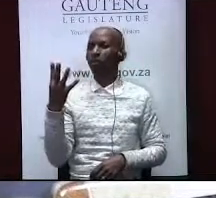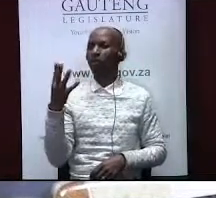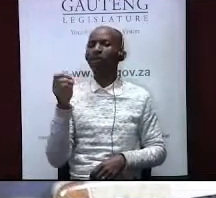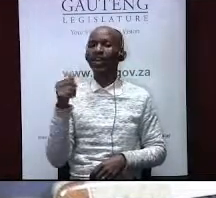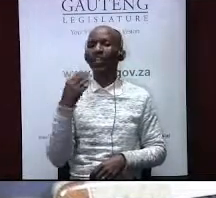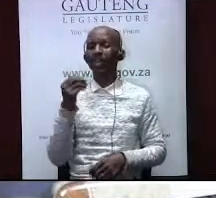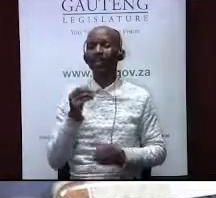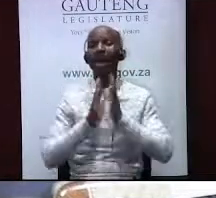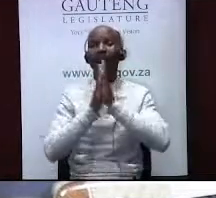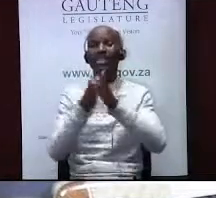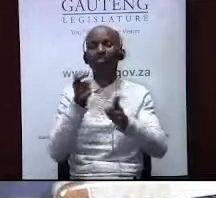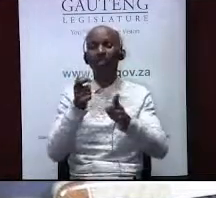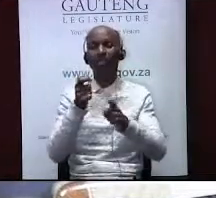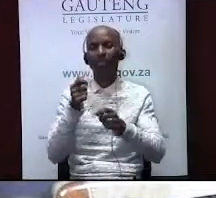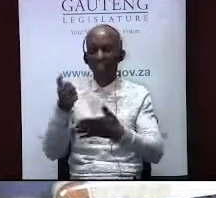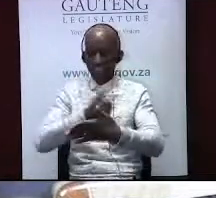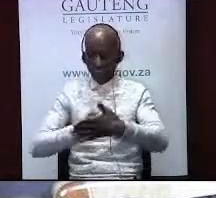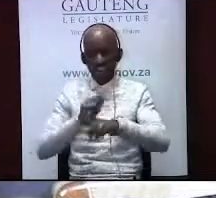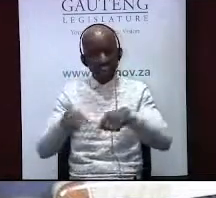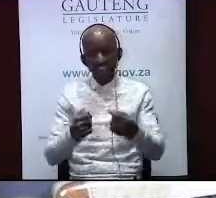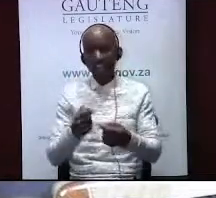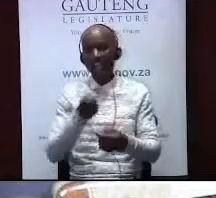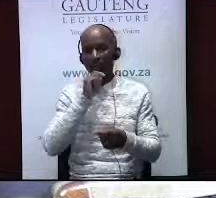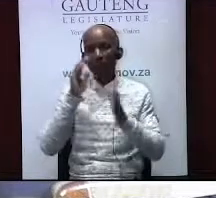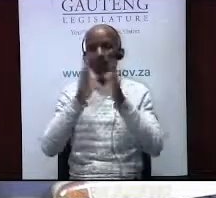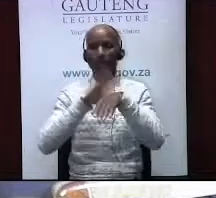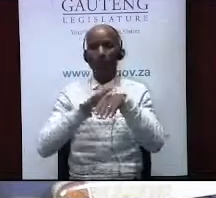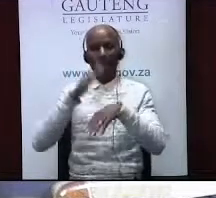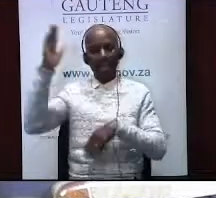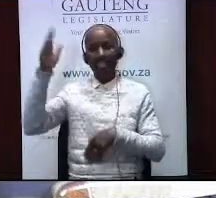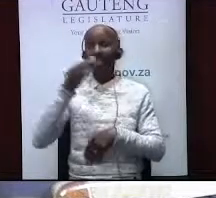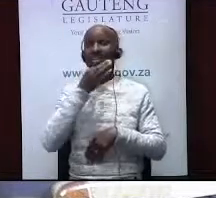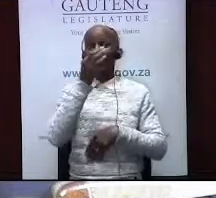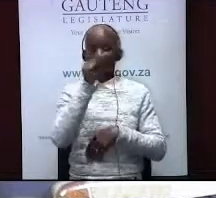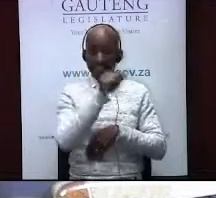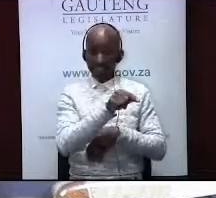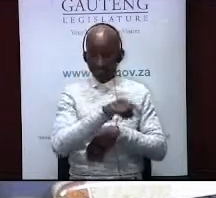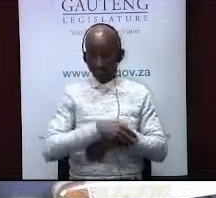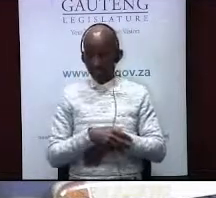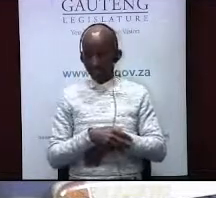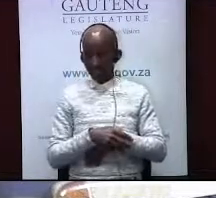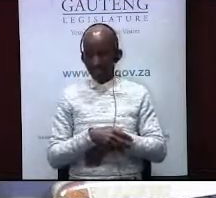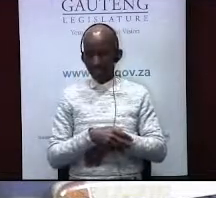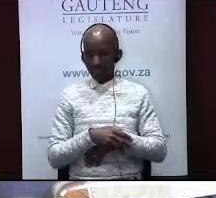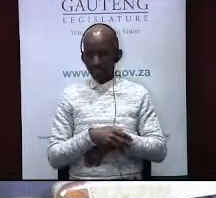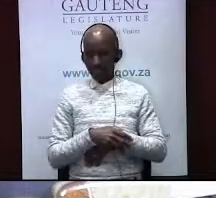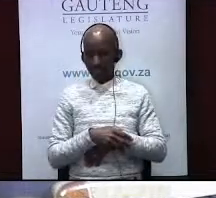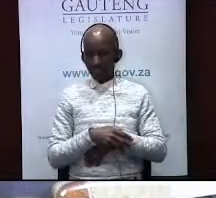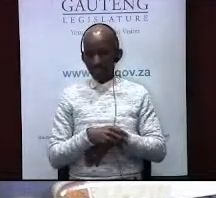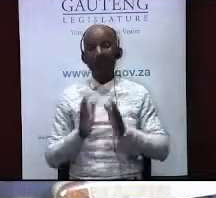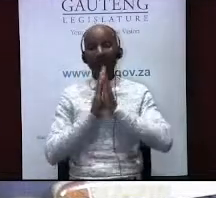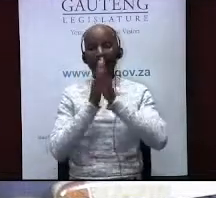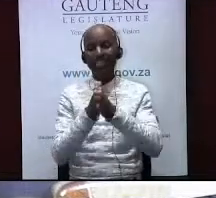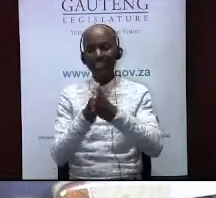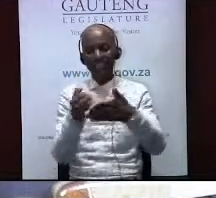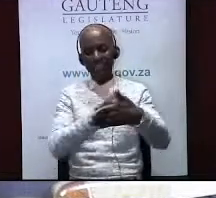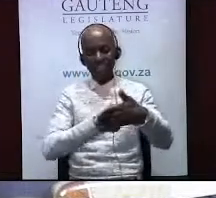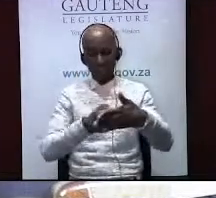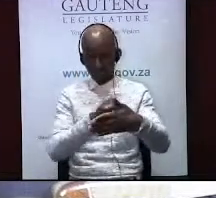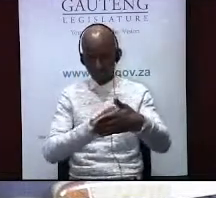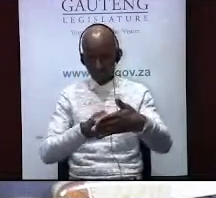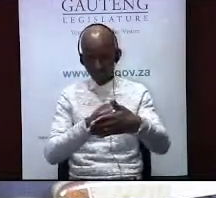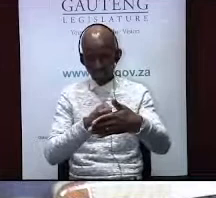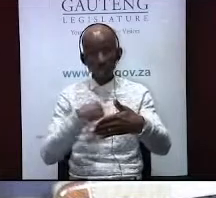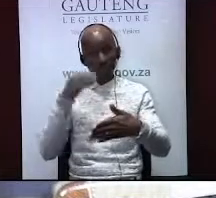1, 4. Honali Kopo from the kitchen. I'm not going to take more hands, Mama. I said that initially. No? Hona lokopo in the